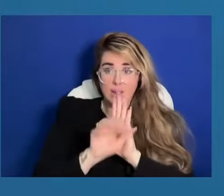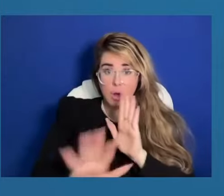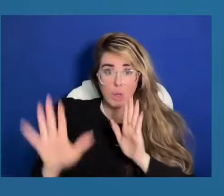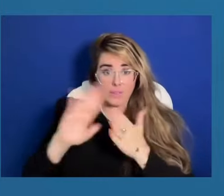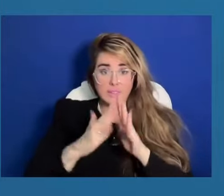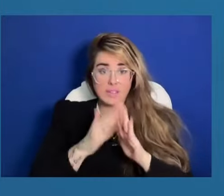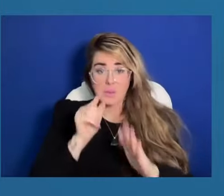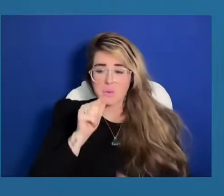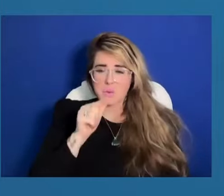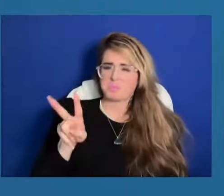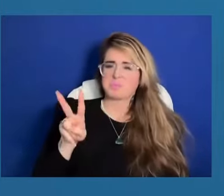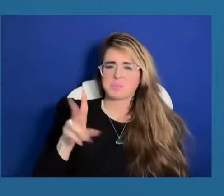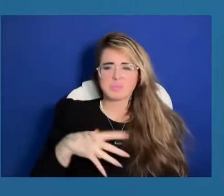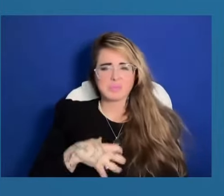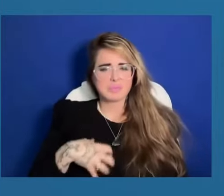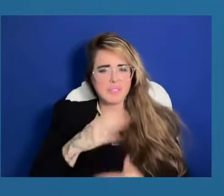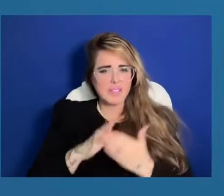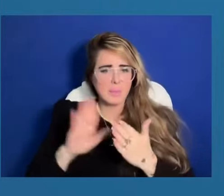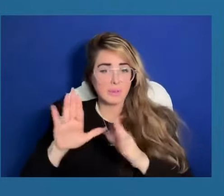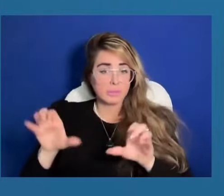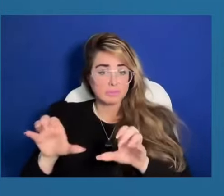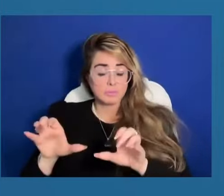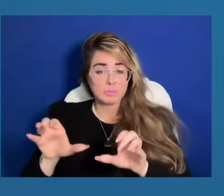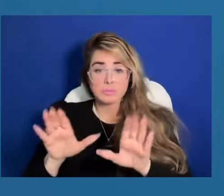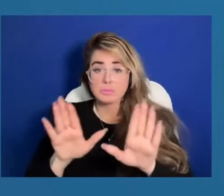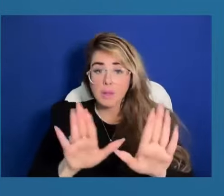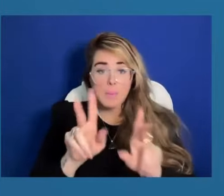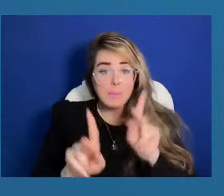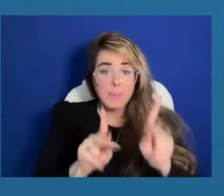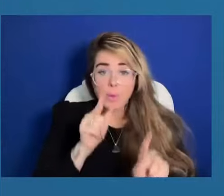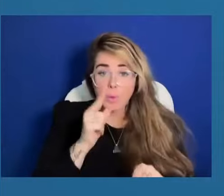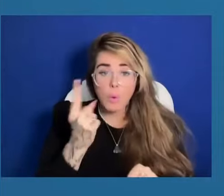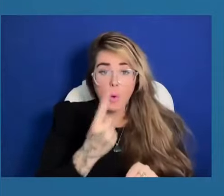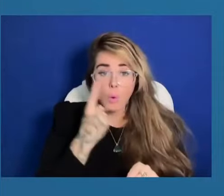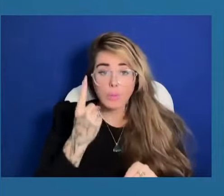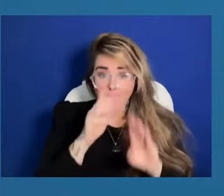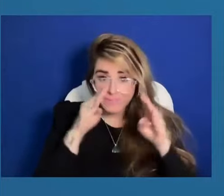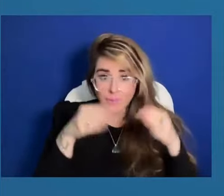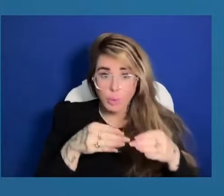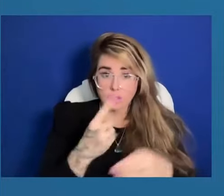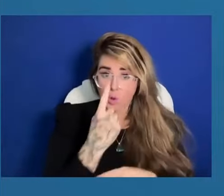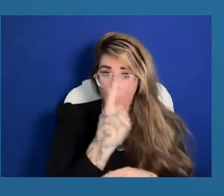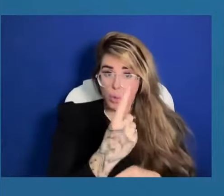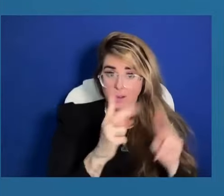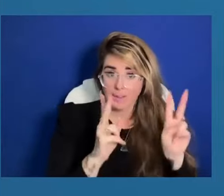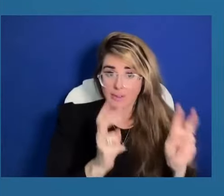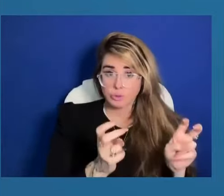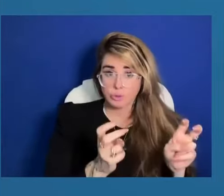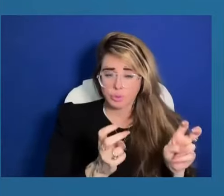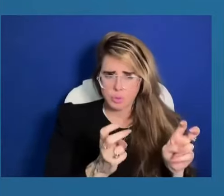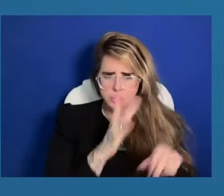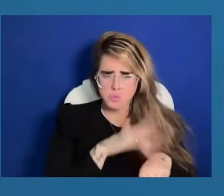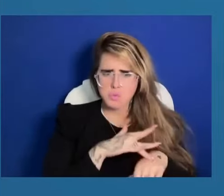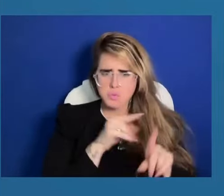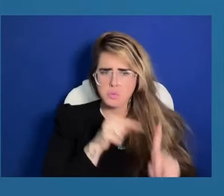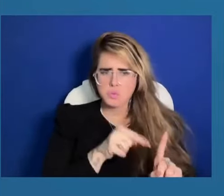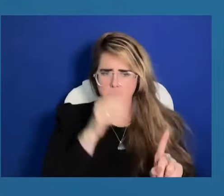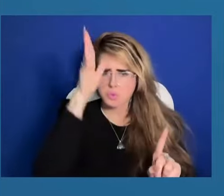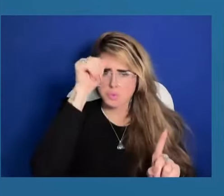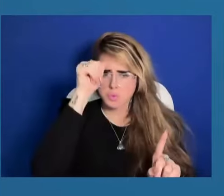some of the things that she does. But you know what? People who only focus on one issue and decide their opinion on an